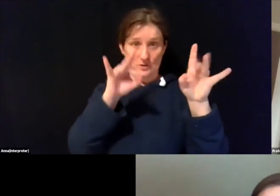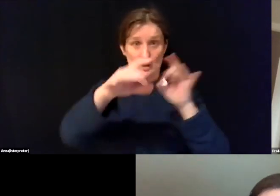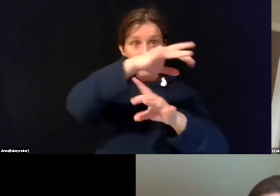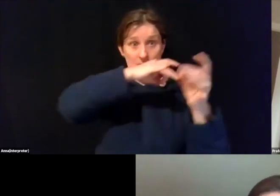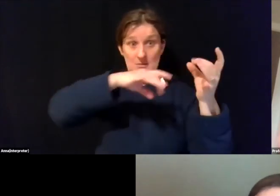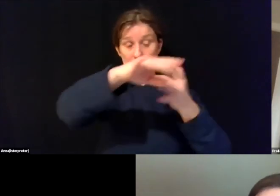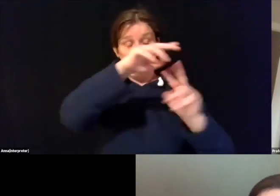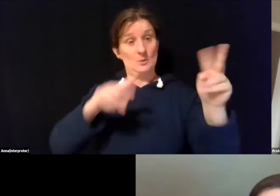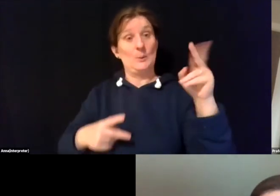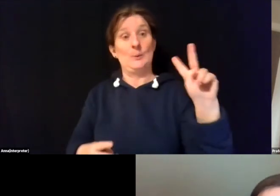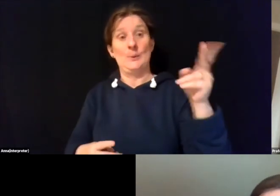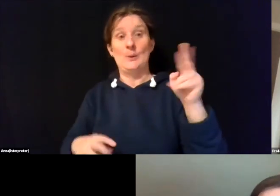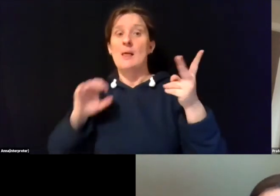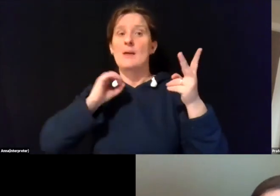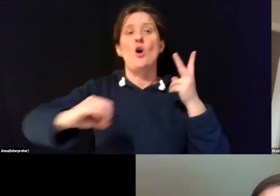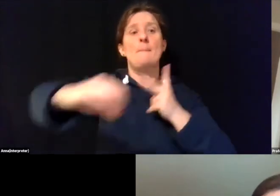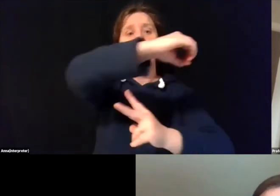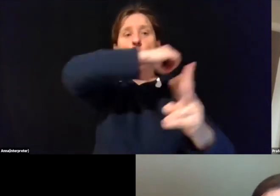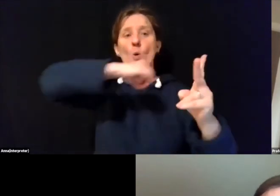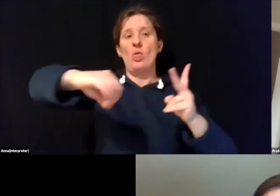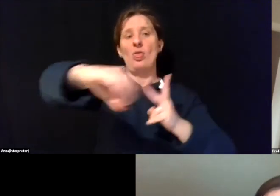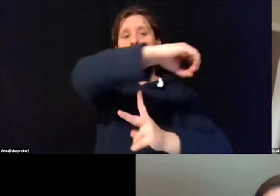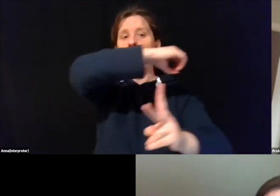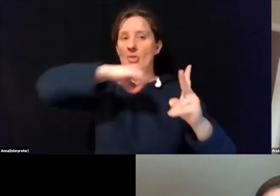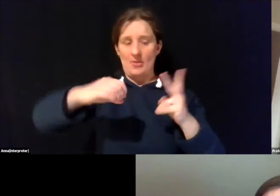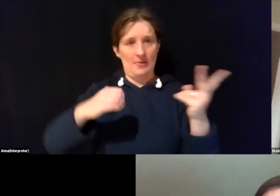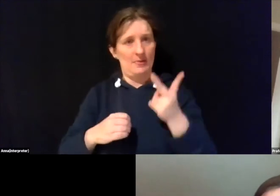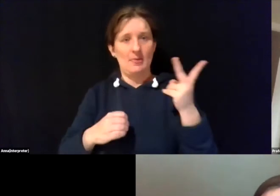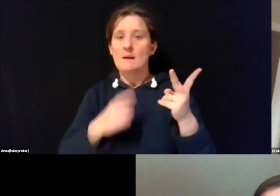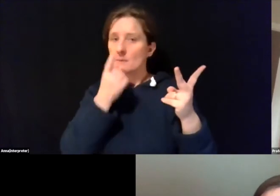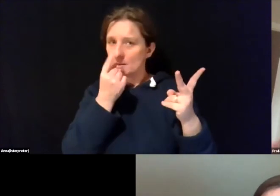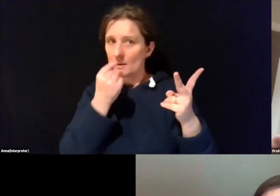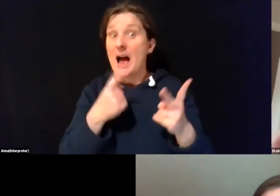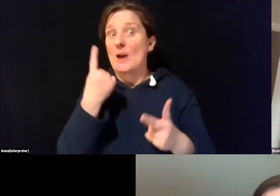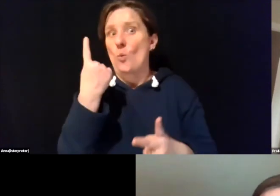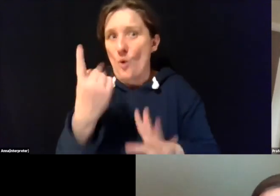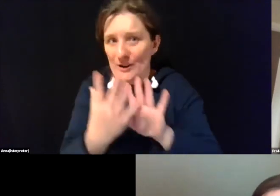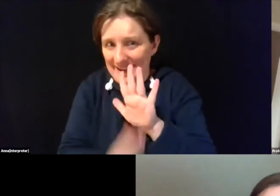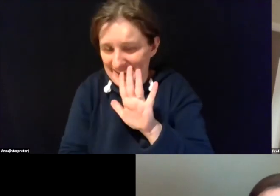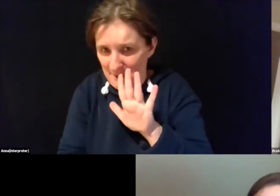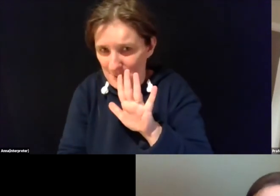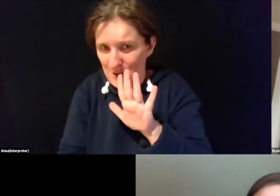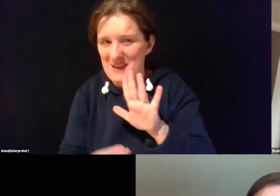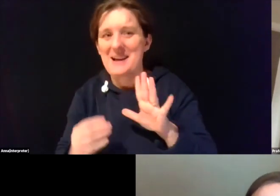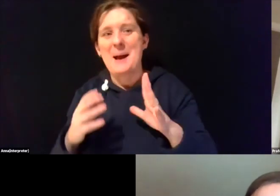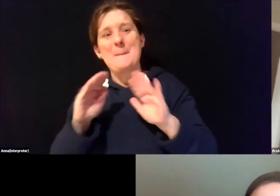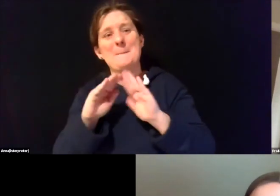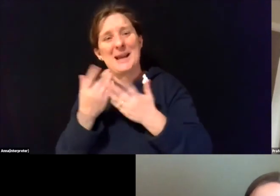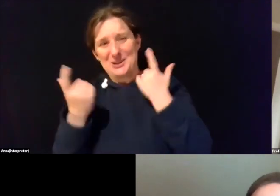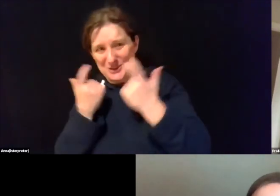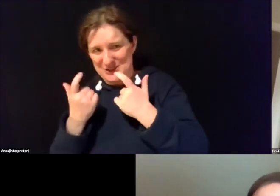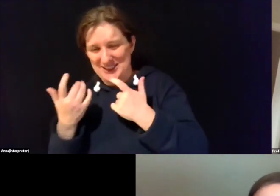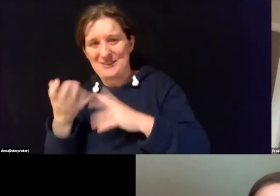other, and then the planet orbits both stars. And then there's one example, which was found by planet hunters, of